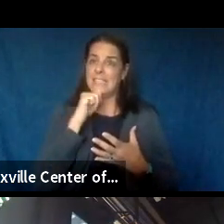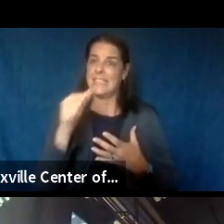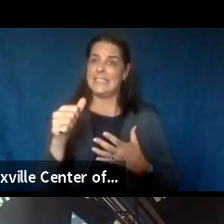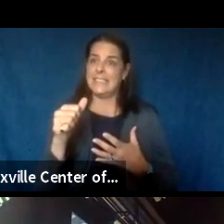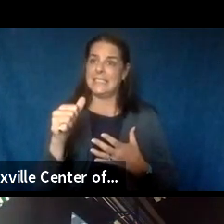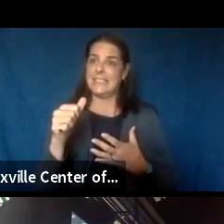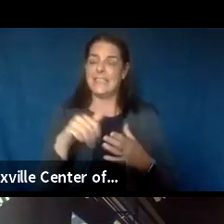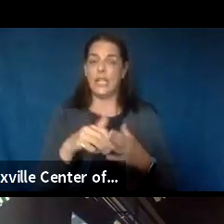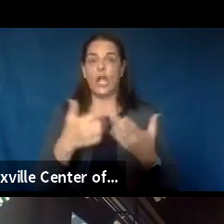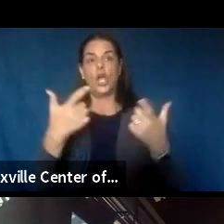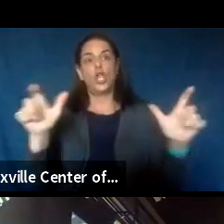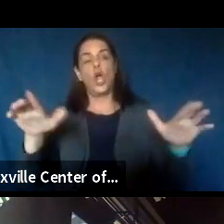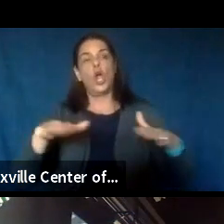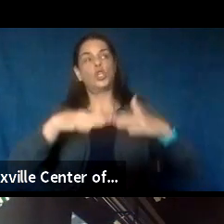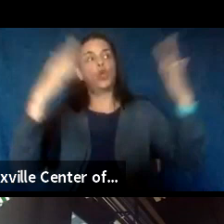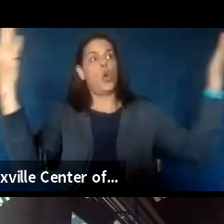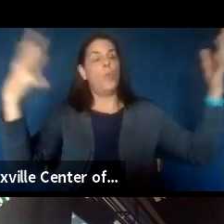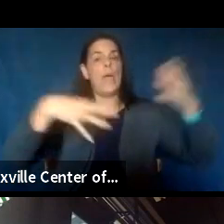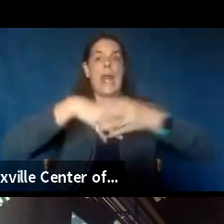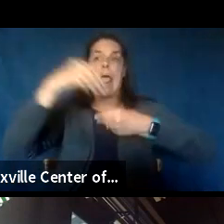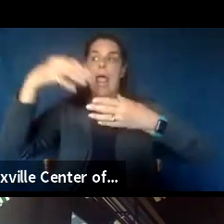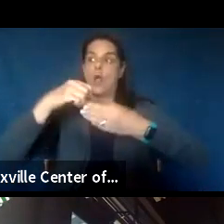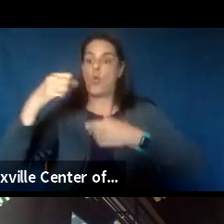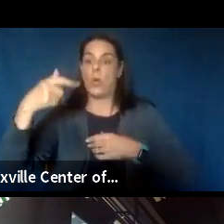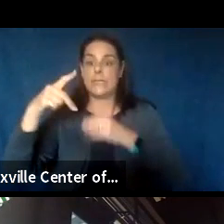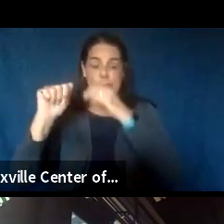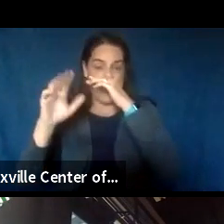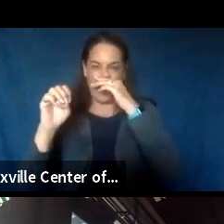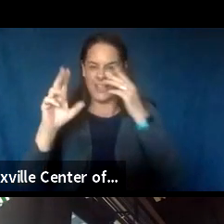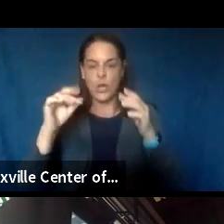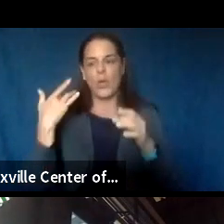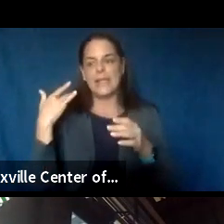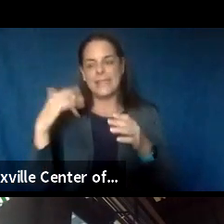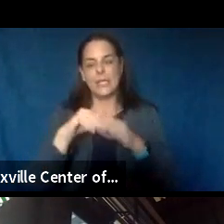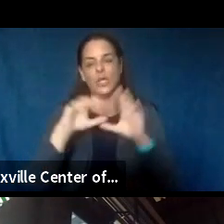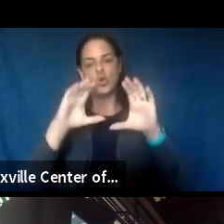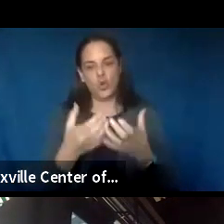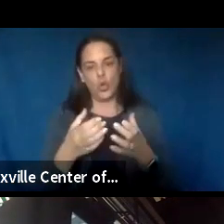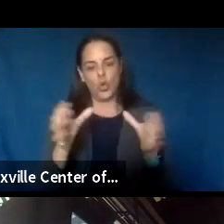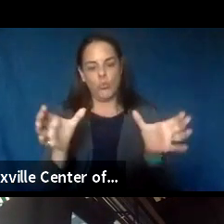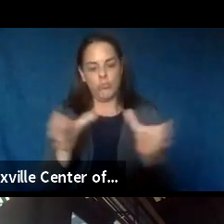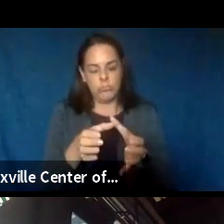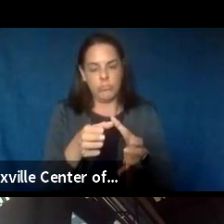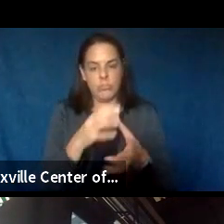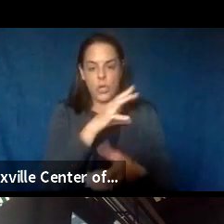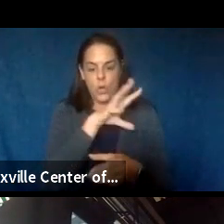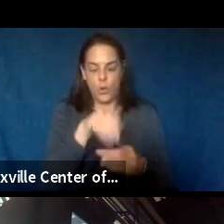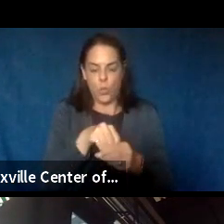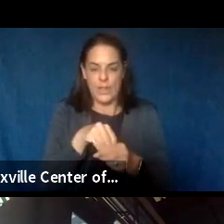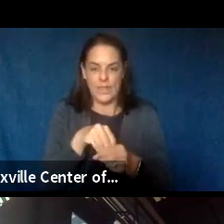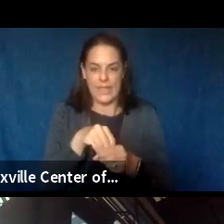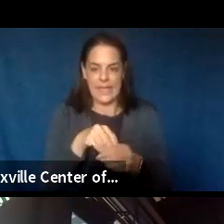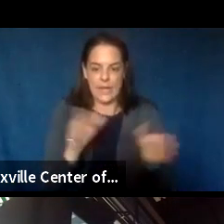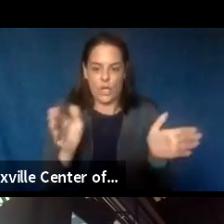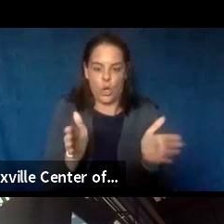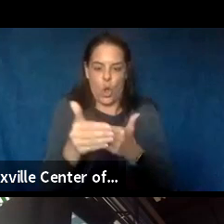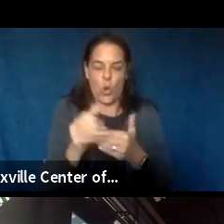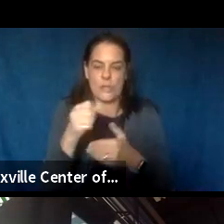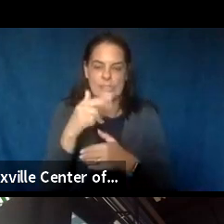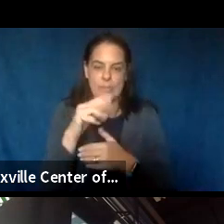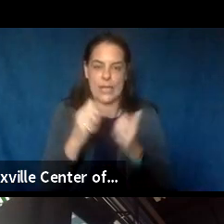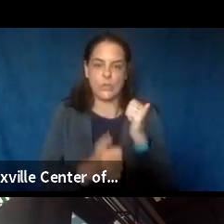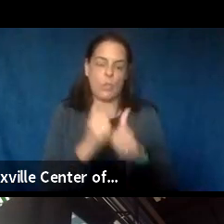large open outdoor spaces, but it tends to be in group settings within an enclosed space most of the